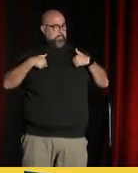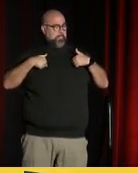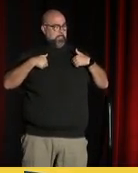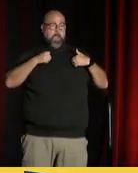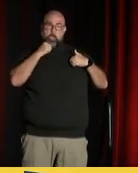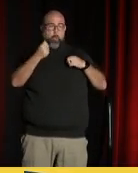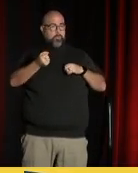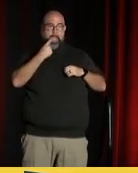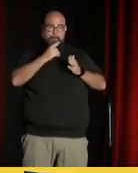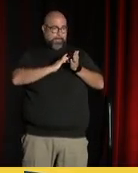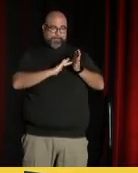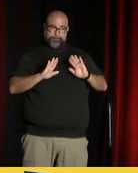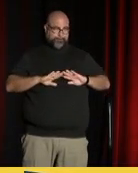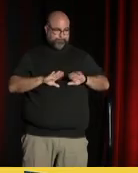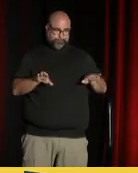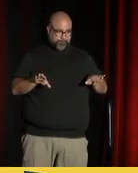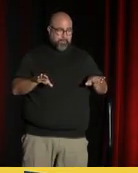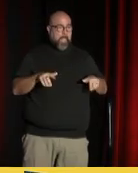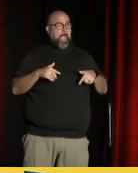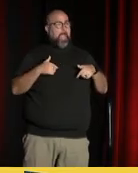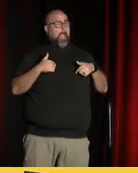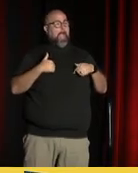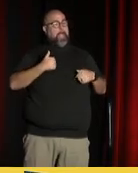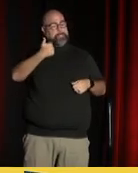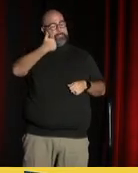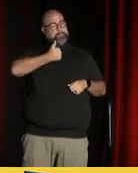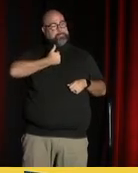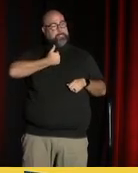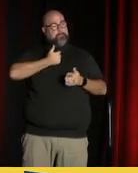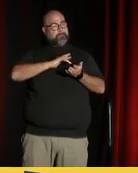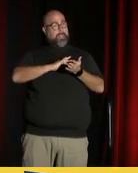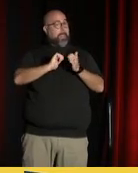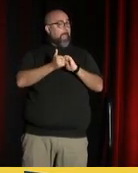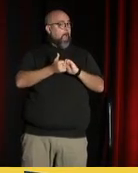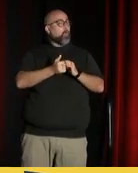medicine. I self-medicate with coffee.